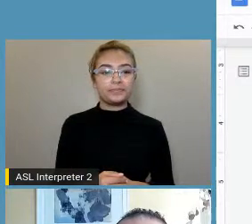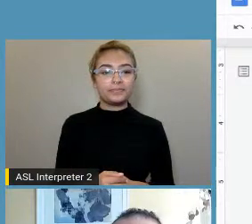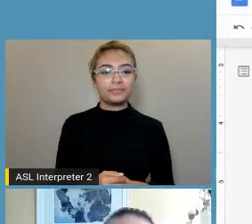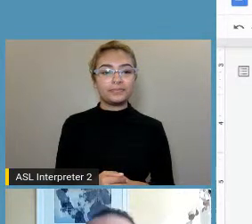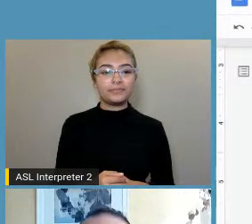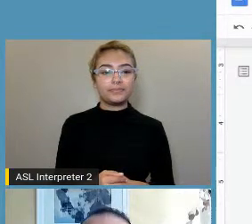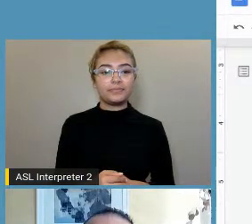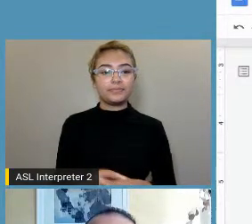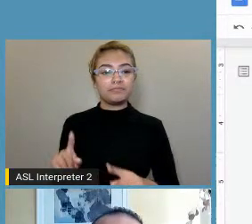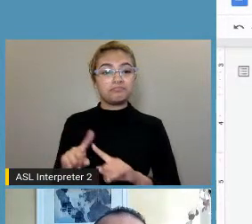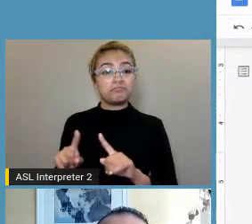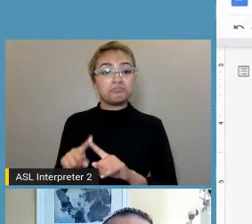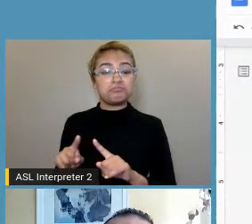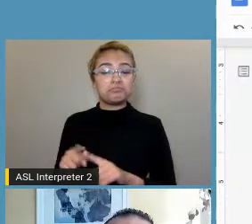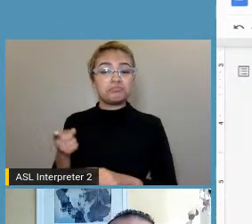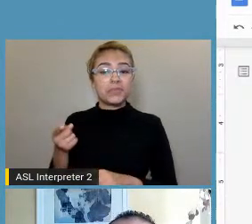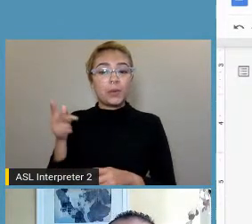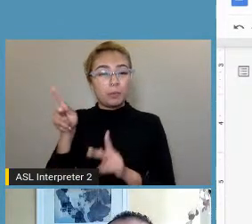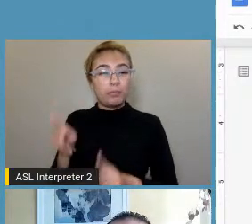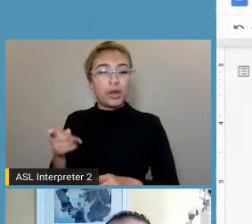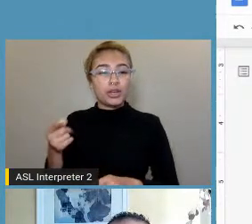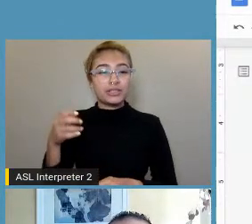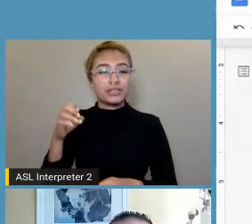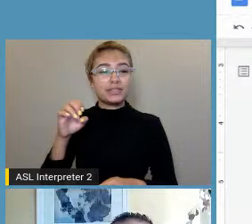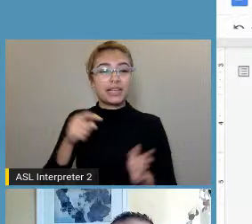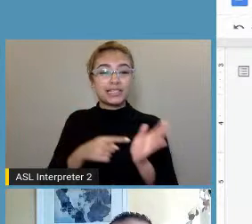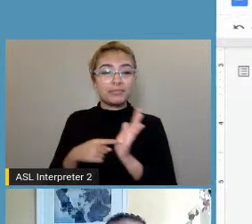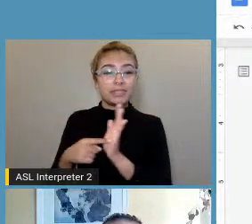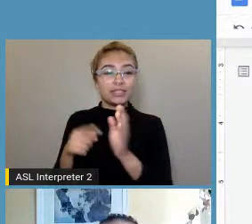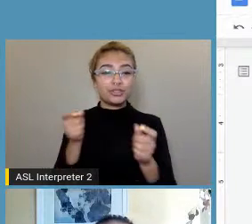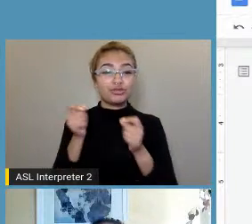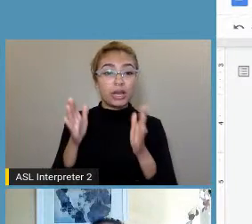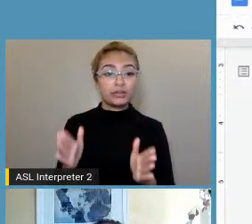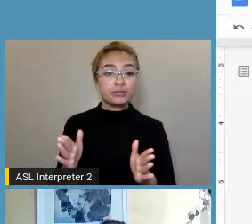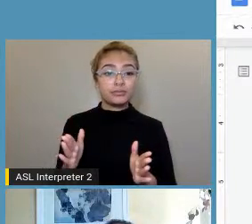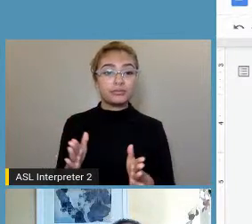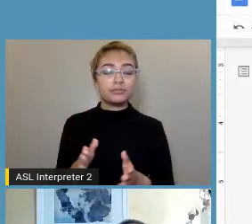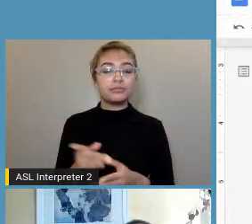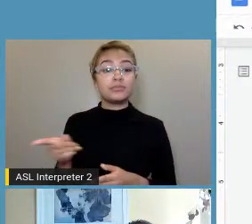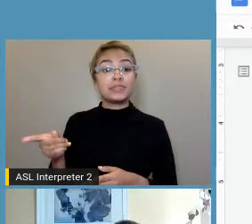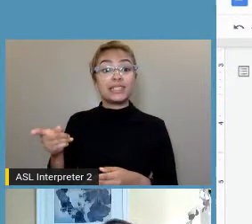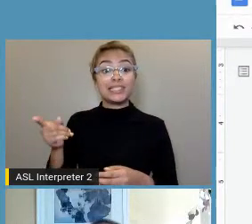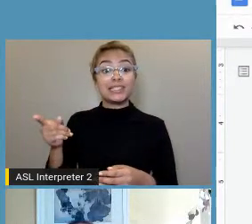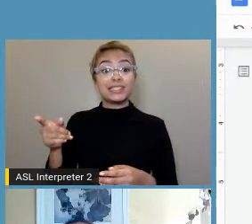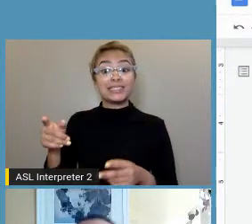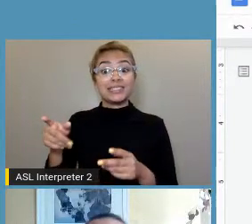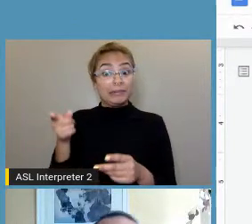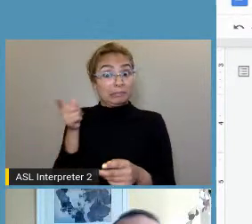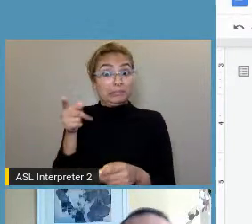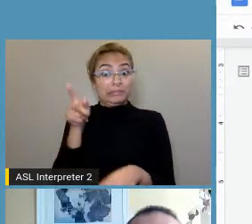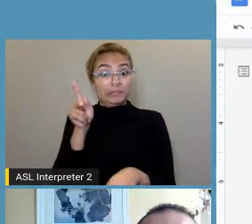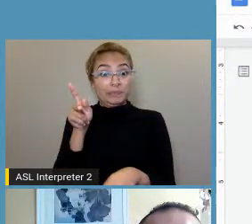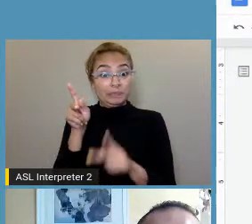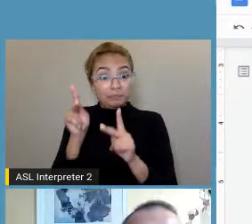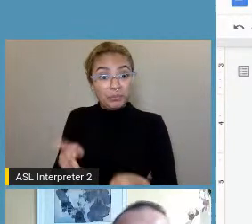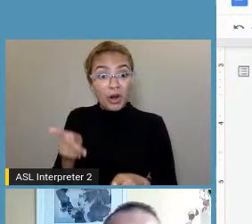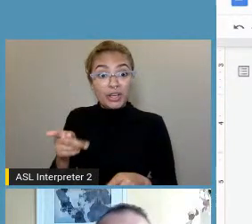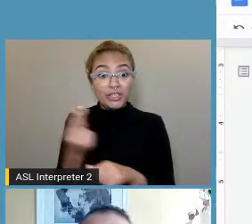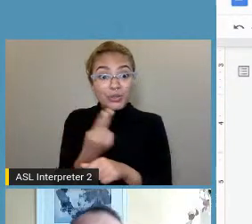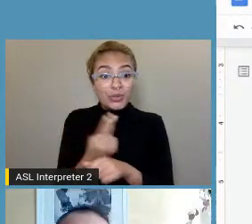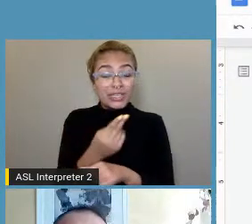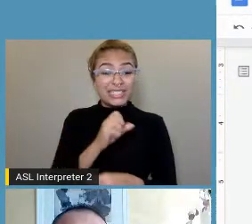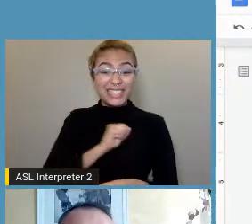Exhibition developer, working on a syllabus. Director with a staff of 2. Godspeed. The APA Center